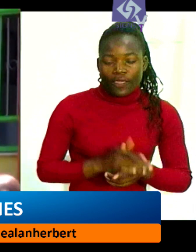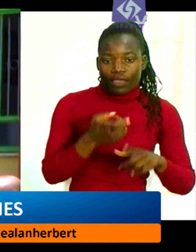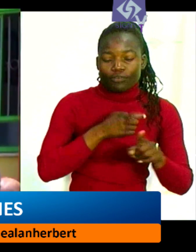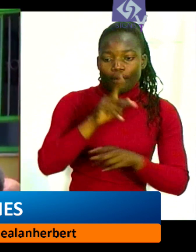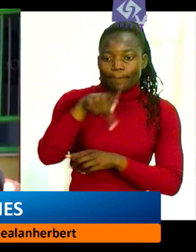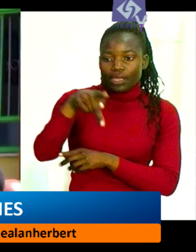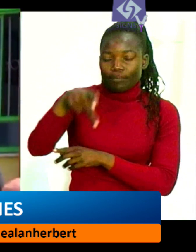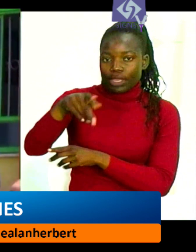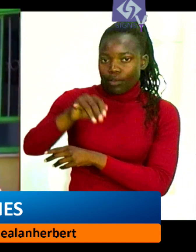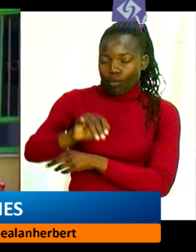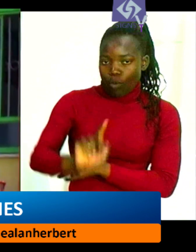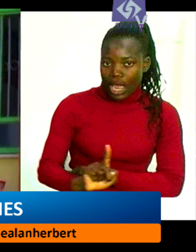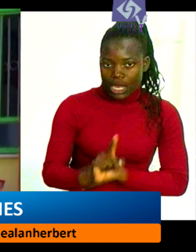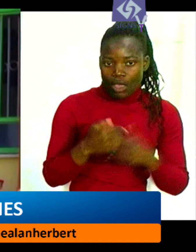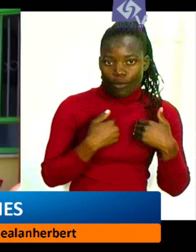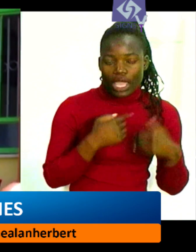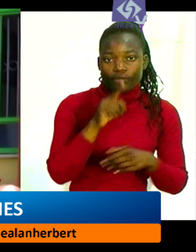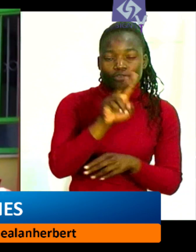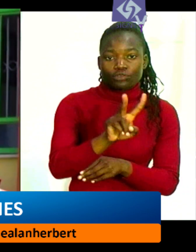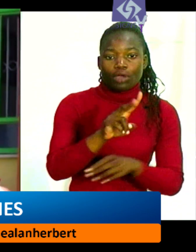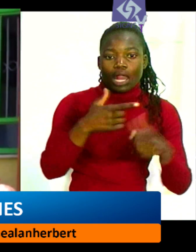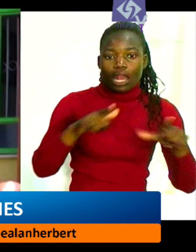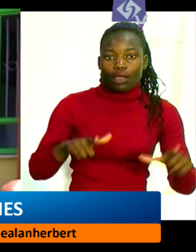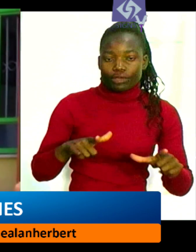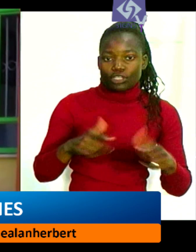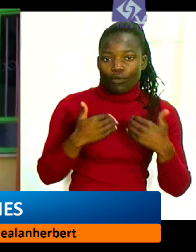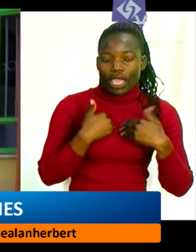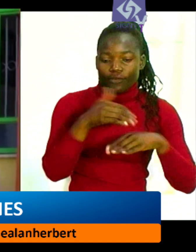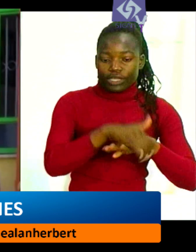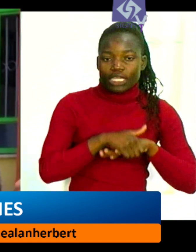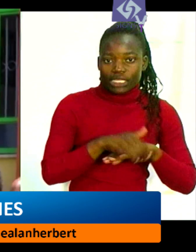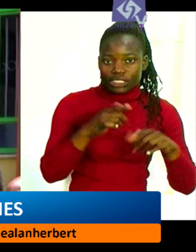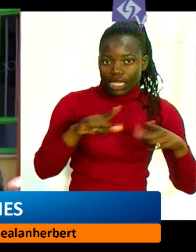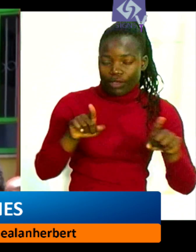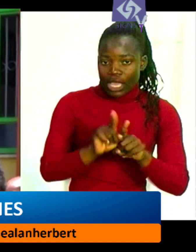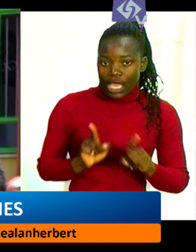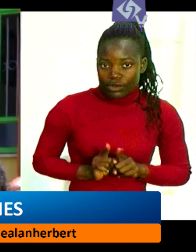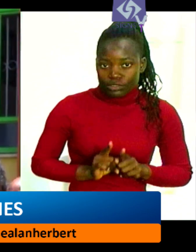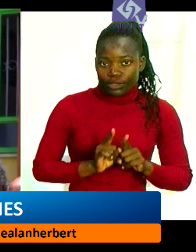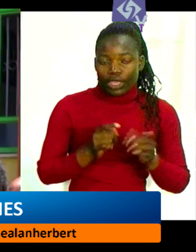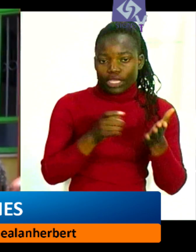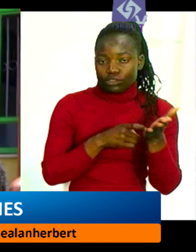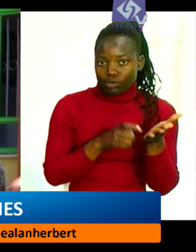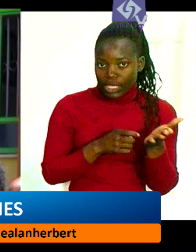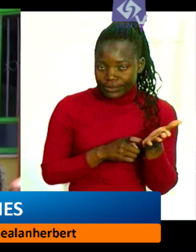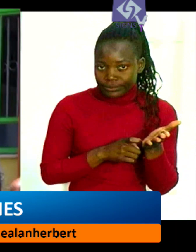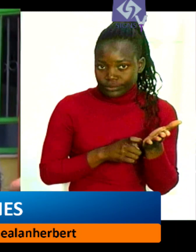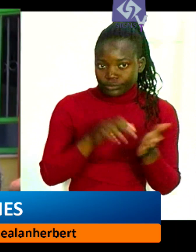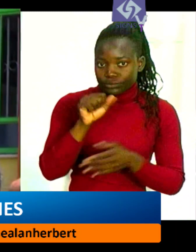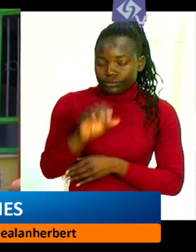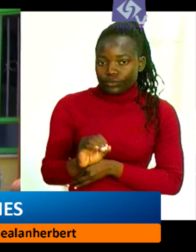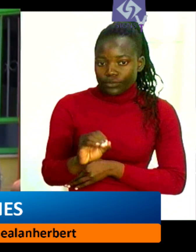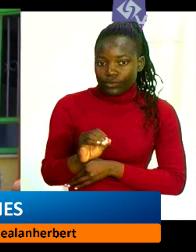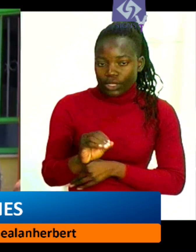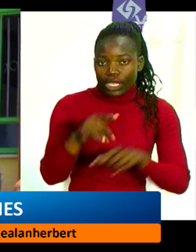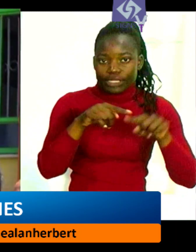subjects. Actually, from PP1, we have the two languages. That is, we have English language and we also